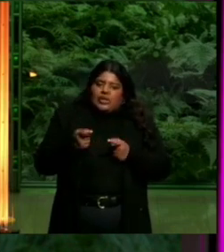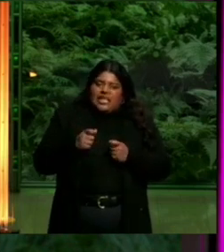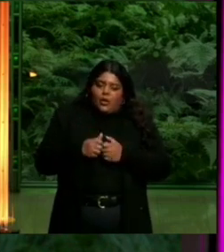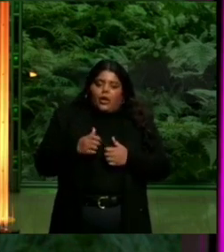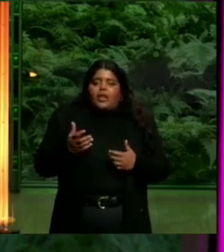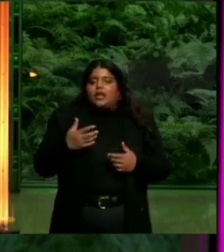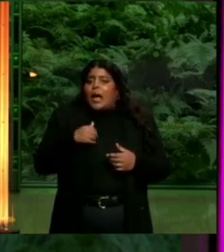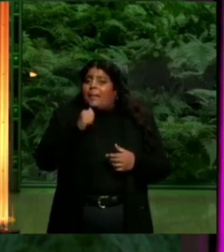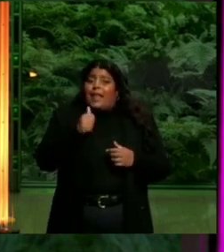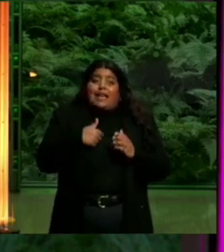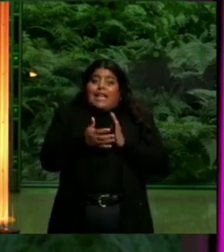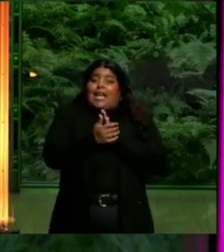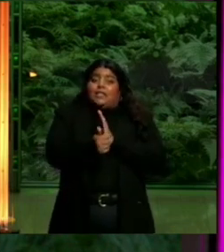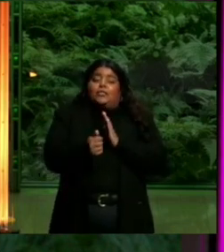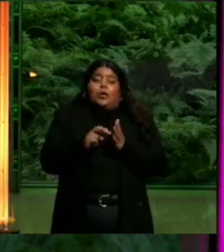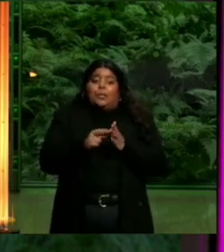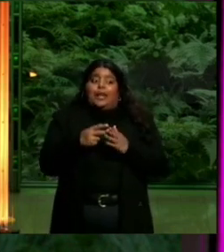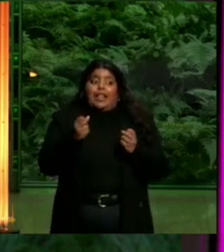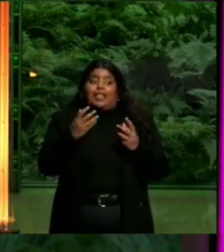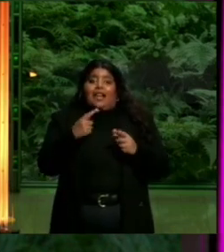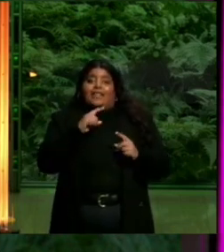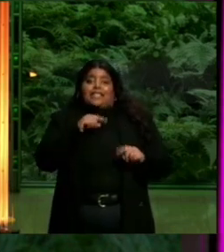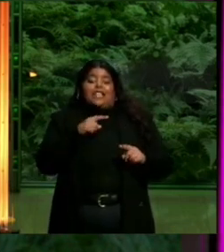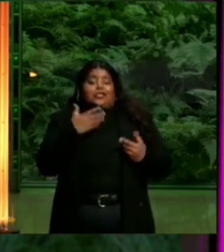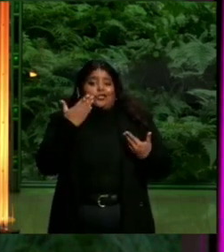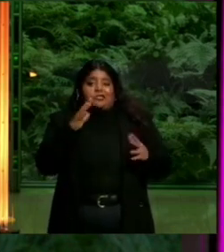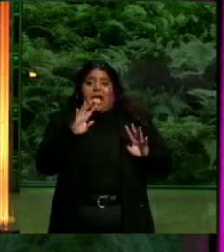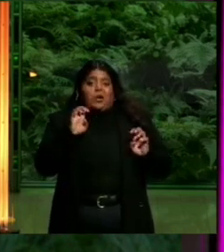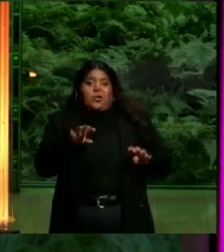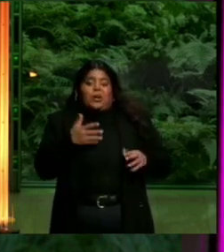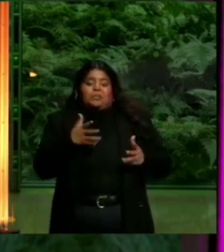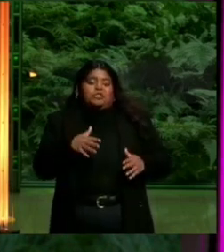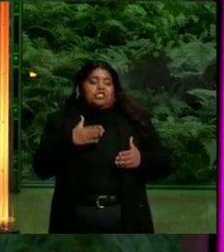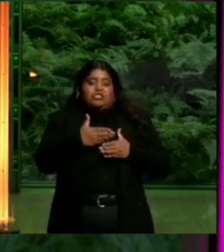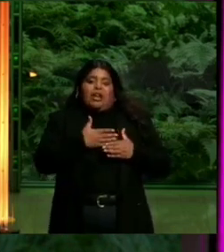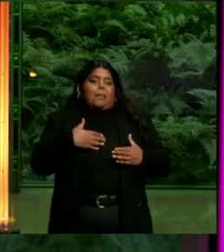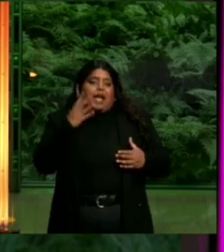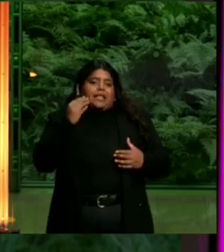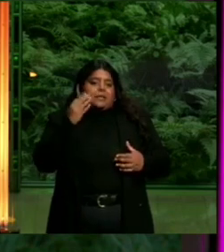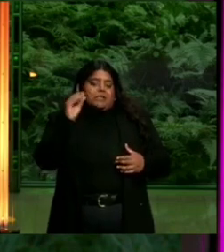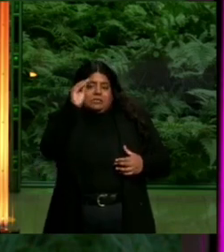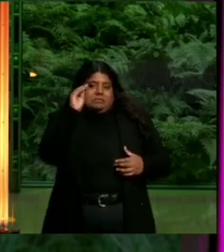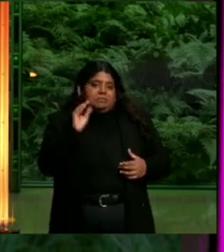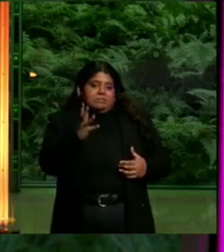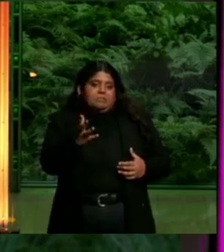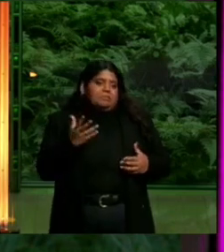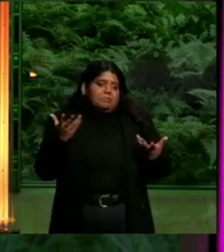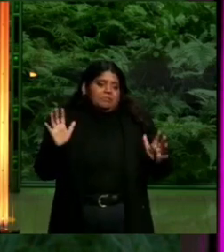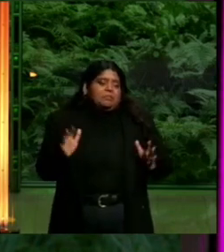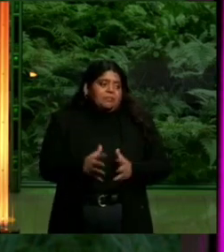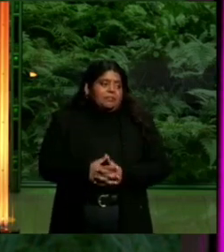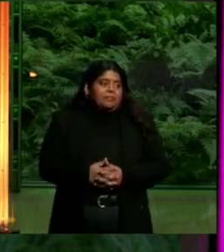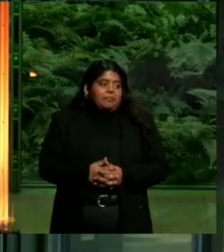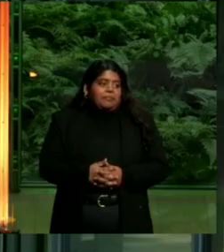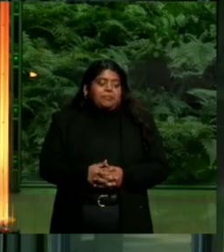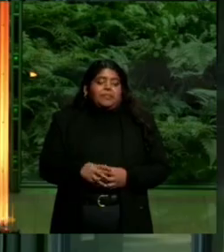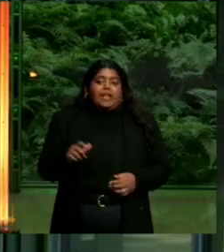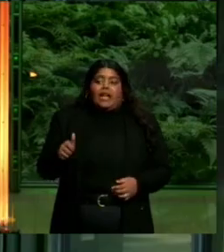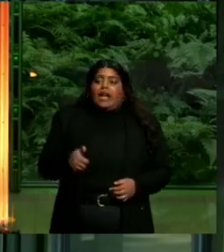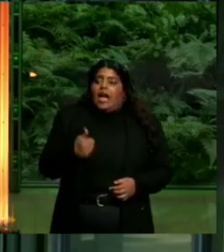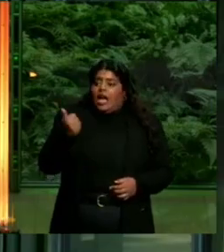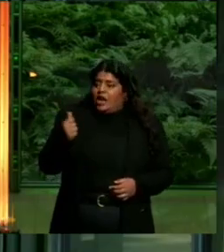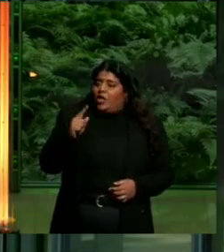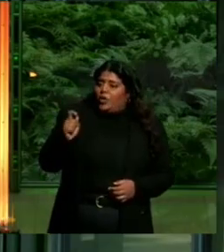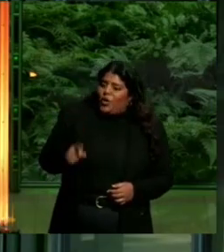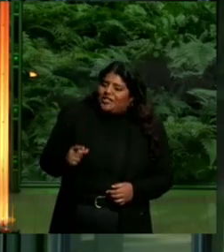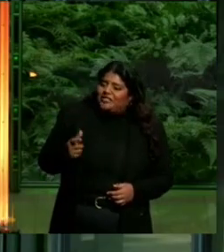depth, and like I don't know a lot of these answers, so I'm just sharing my experiences of where I see things. Yeah. Another question,